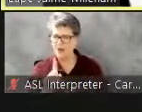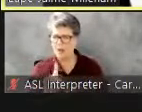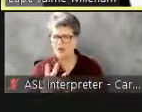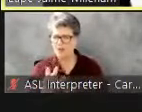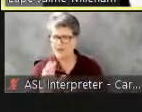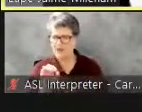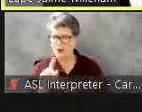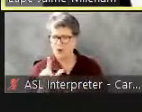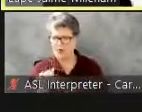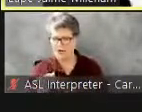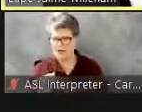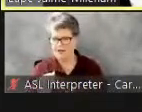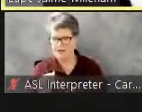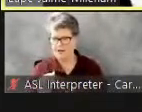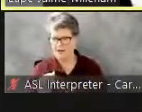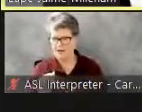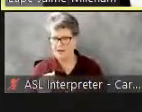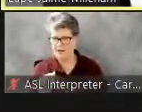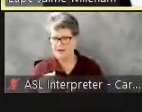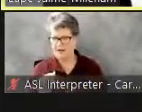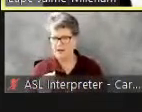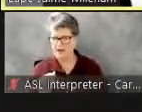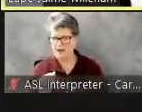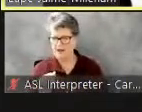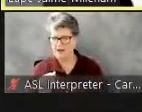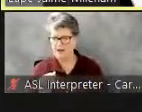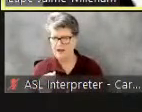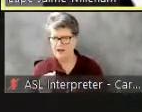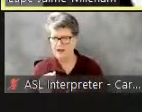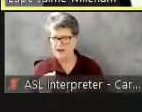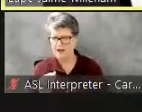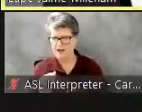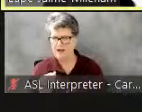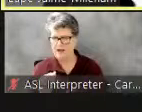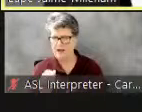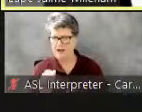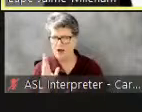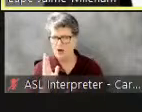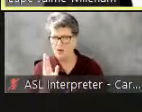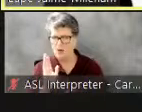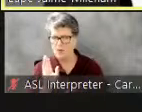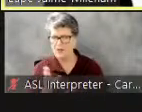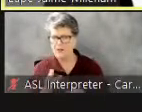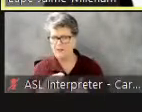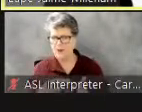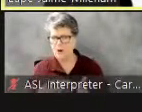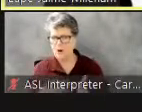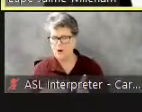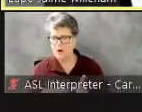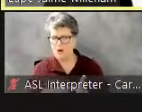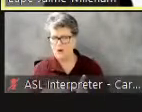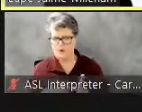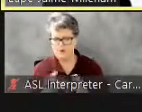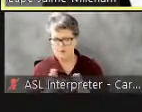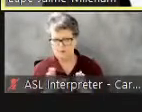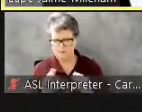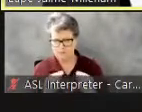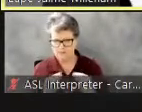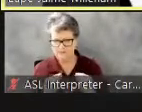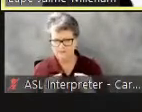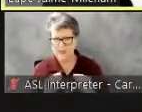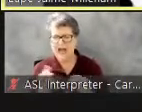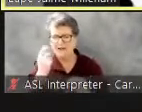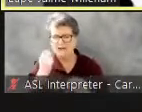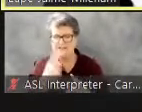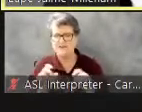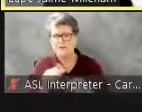COLA will be ULID? I understand, I'm sorry, it moved on me. Understand from the